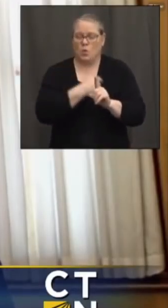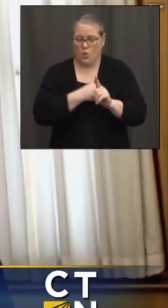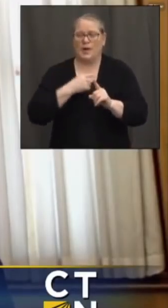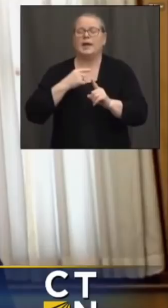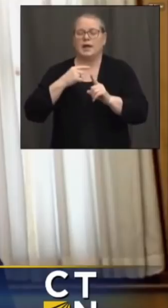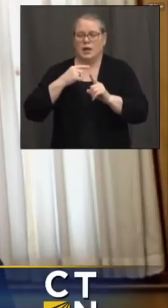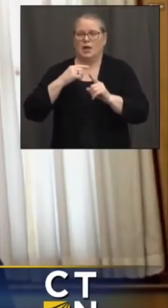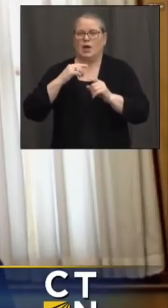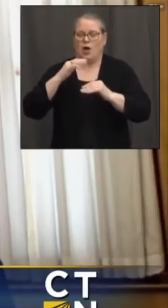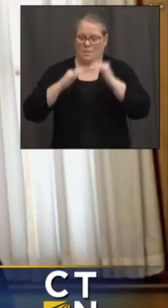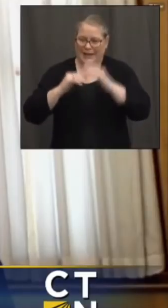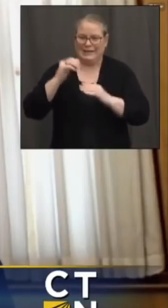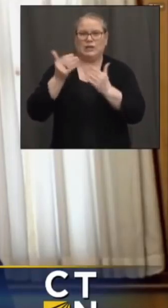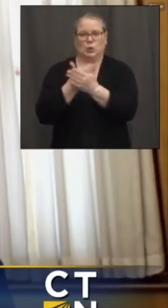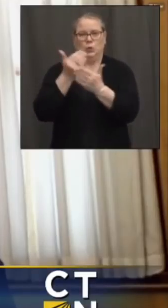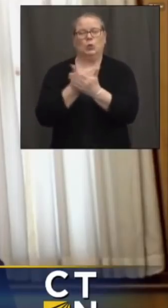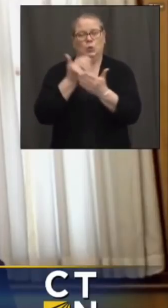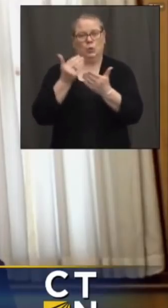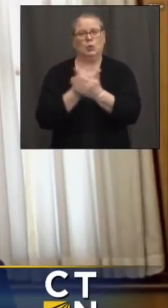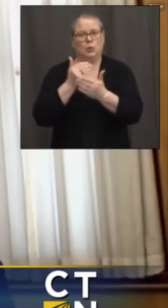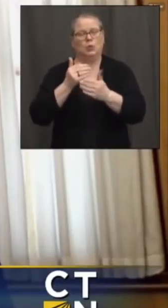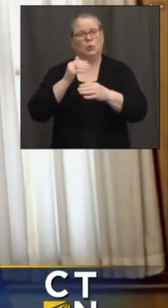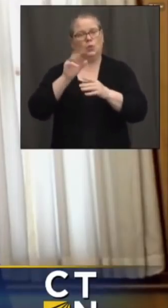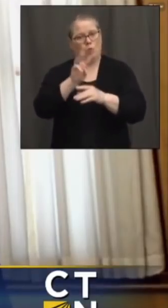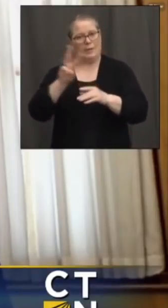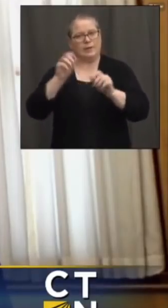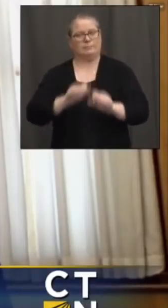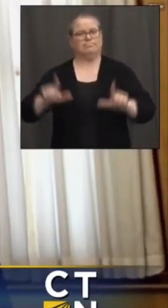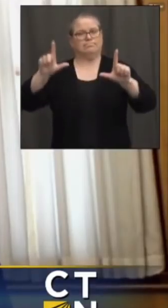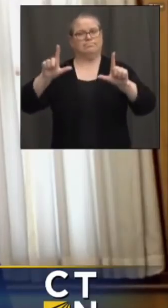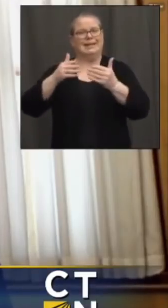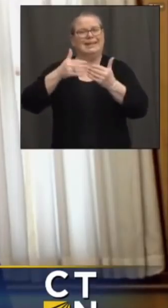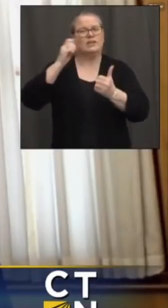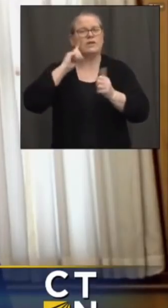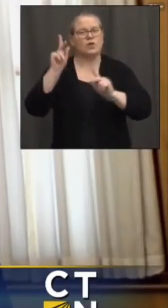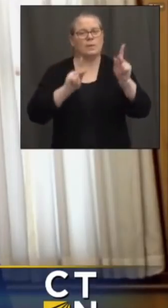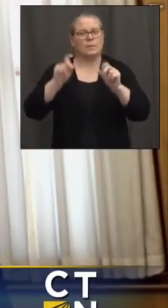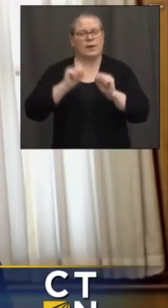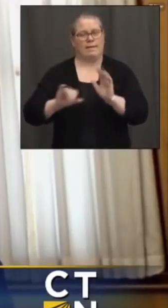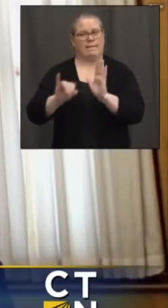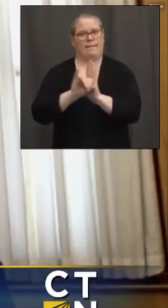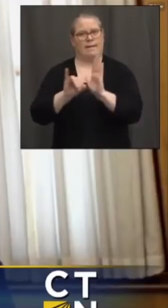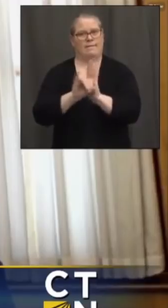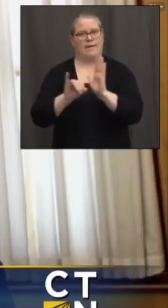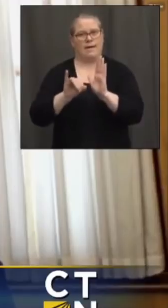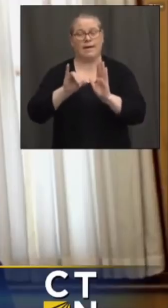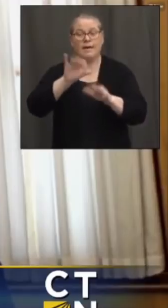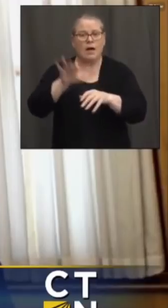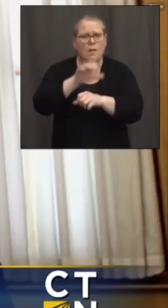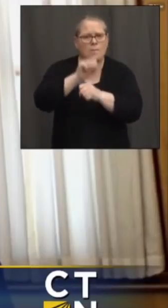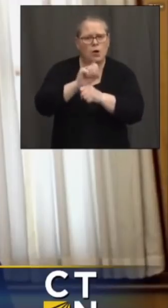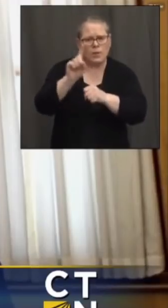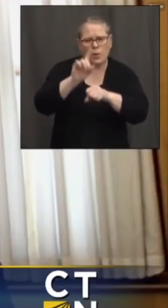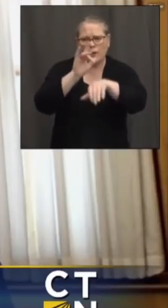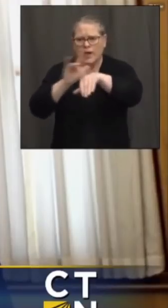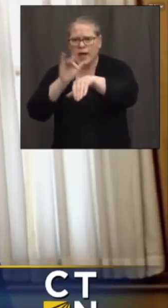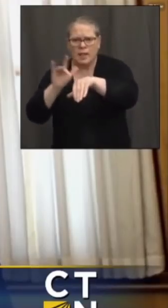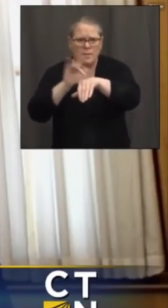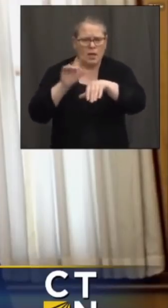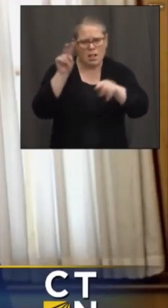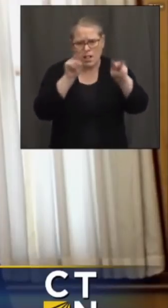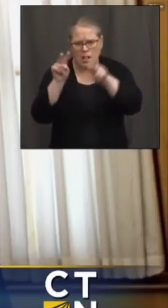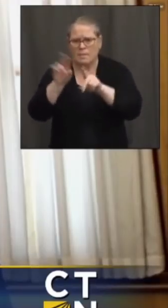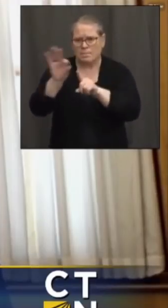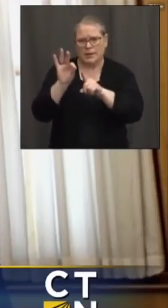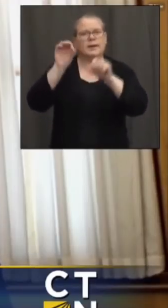end to make it easier for people to identify locations that have vaccine appointments available that I think will be helpful, and that should be available in the